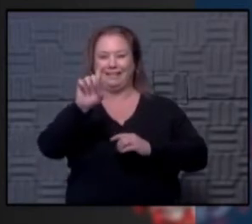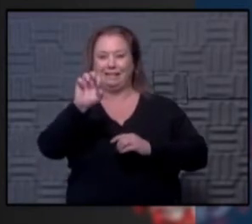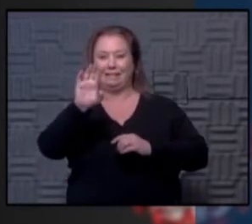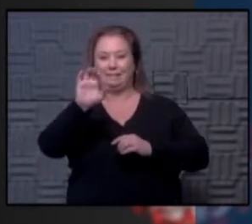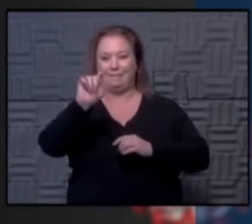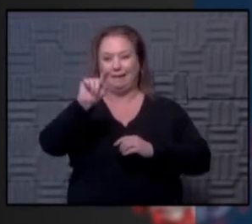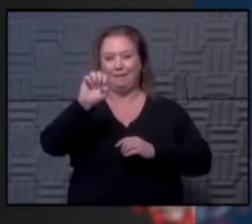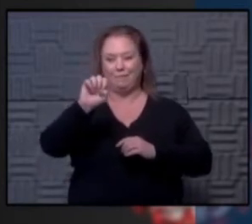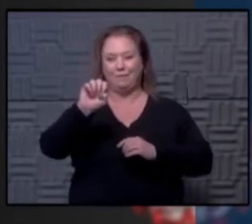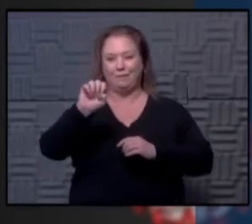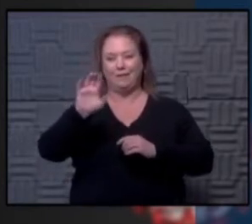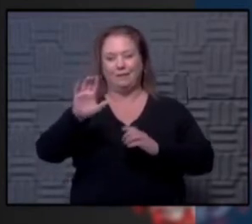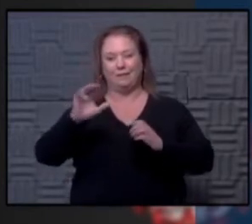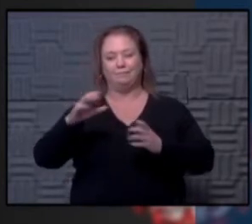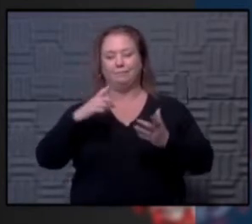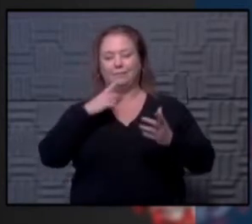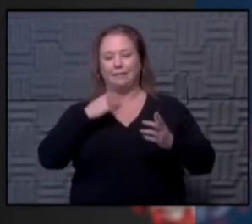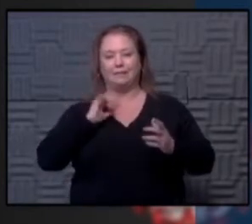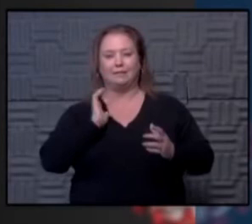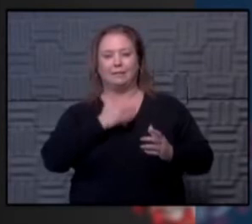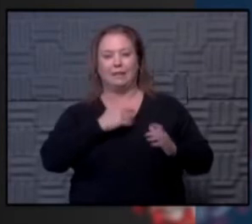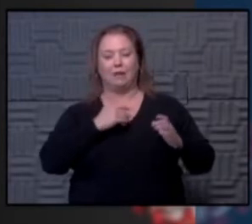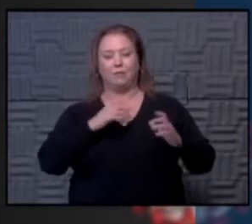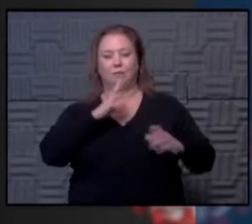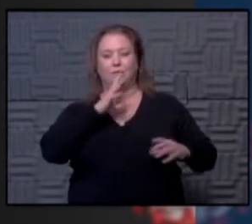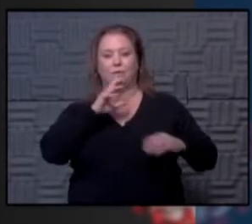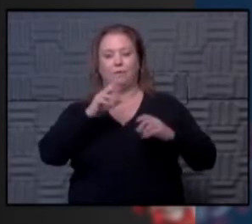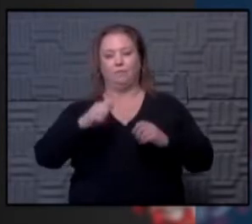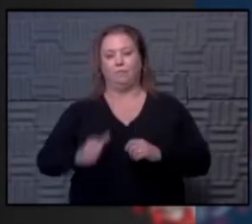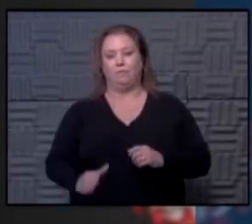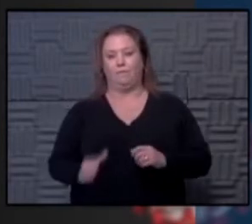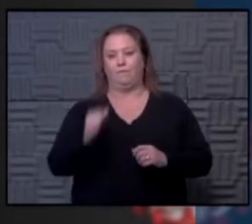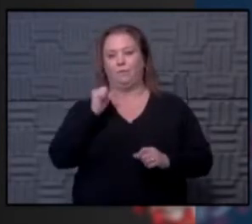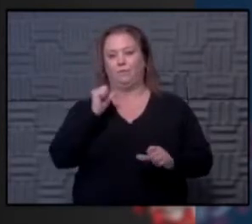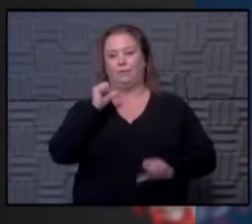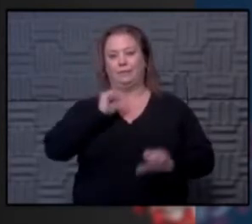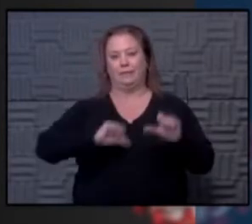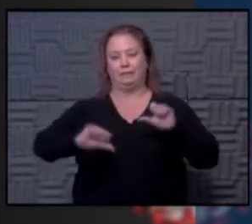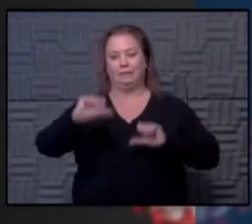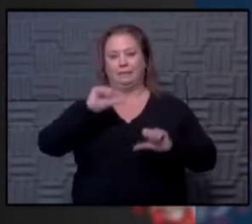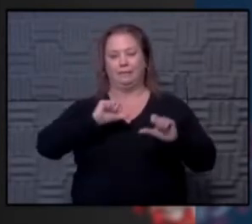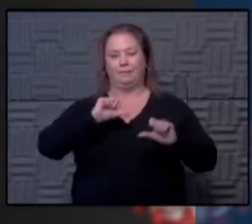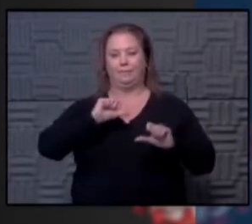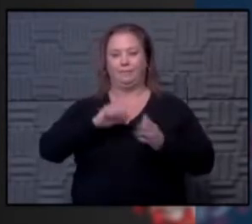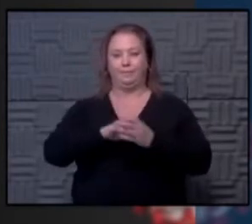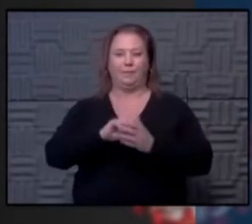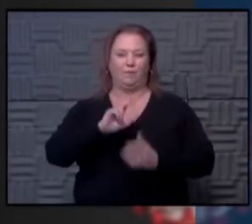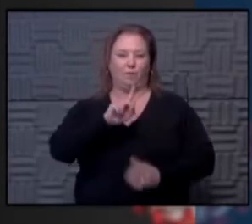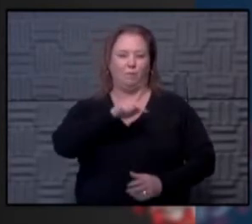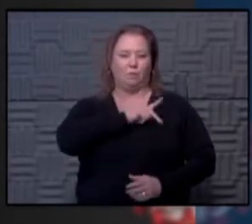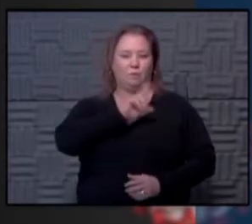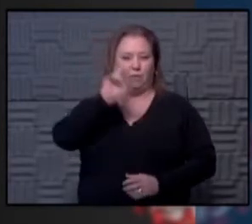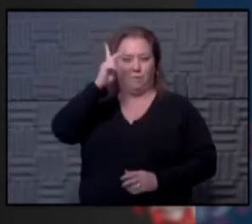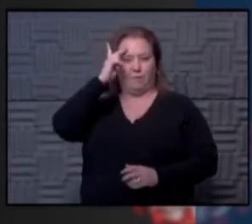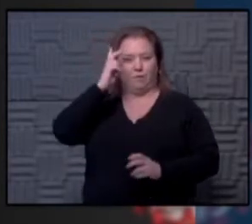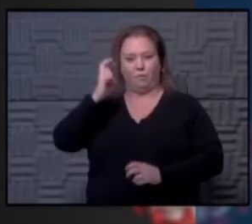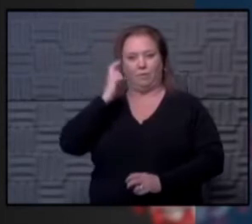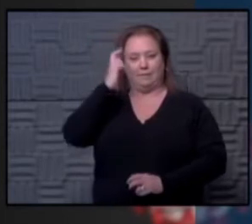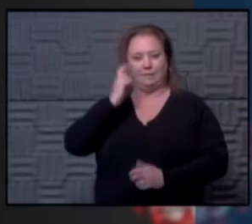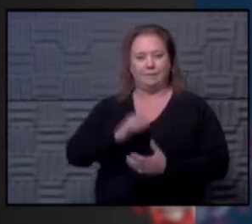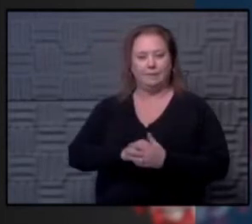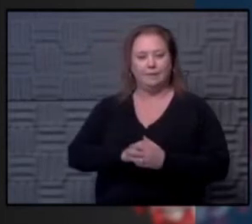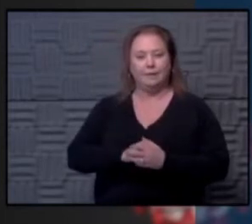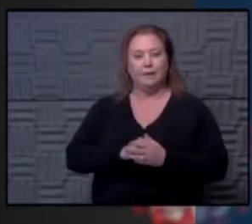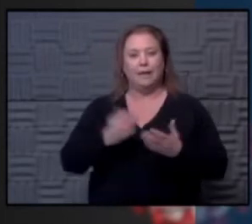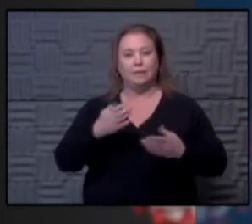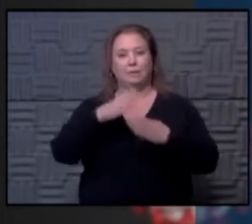Brett Bricker coaches us on how to talk to those who refuse science over personal or political convictions. As